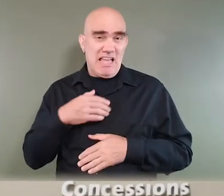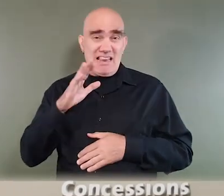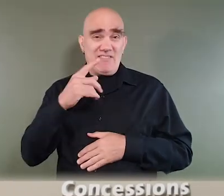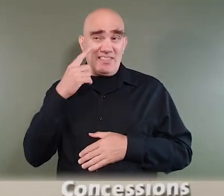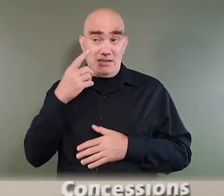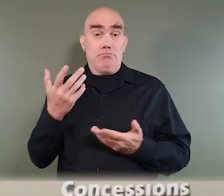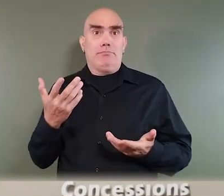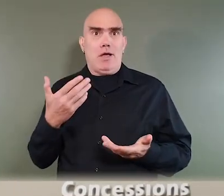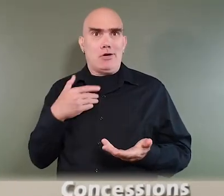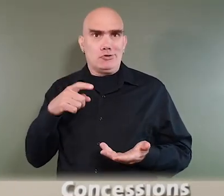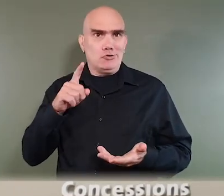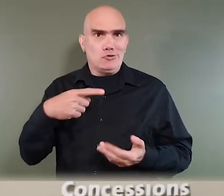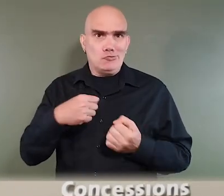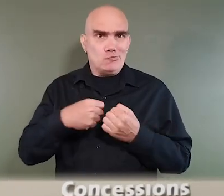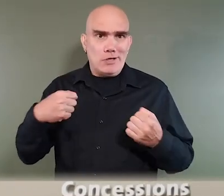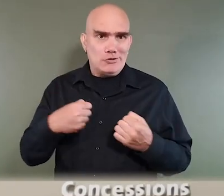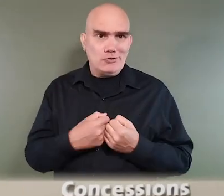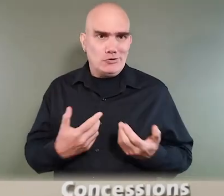this.